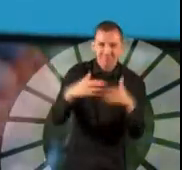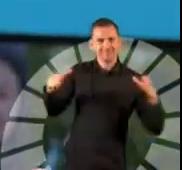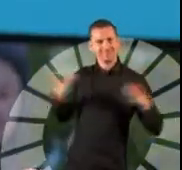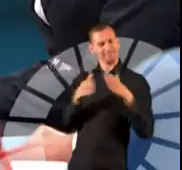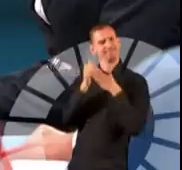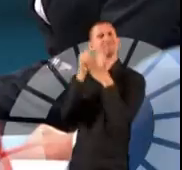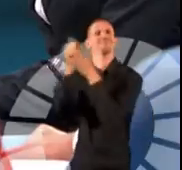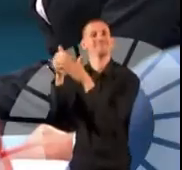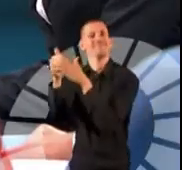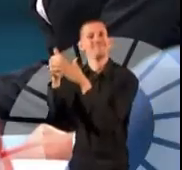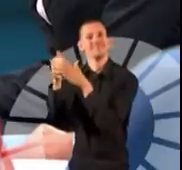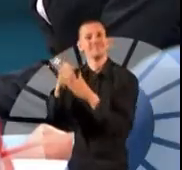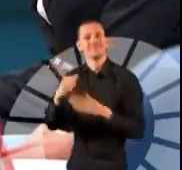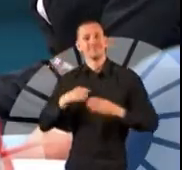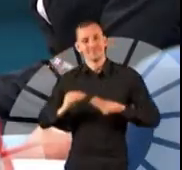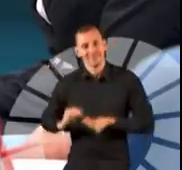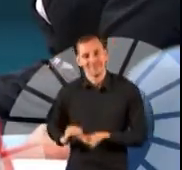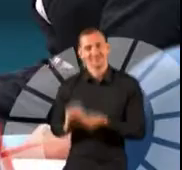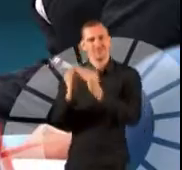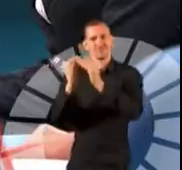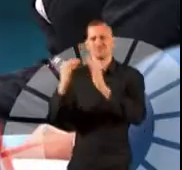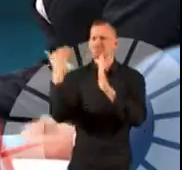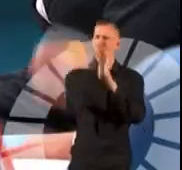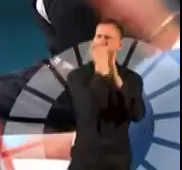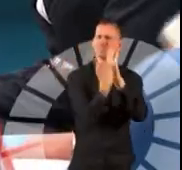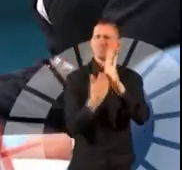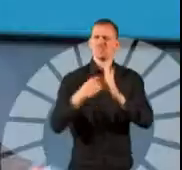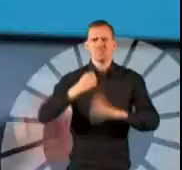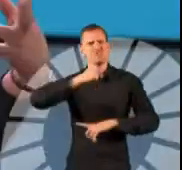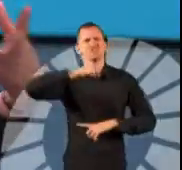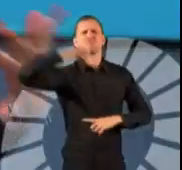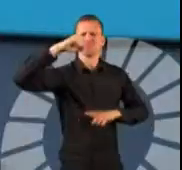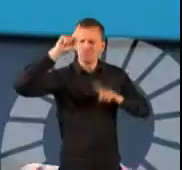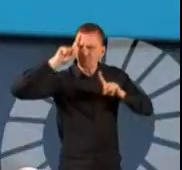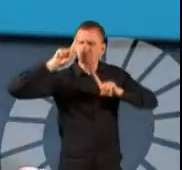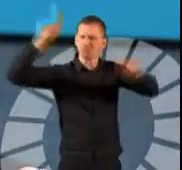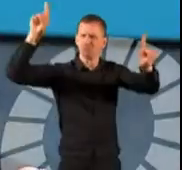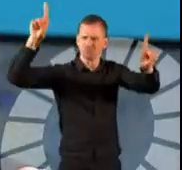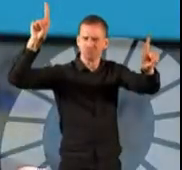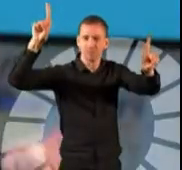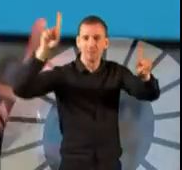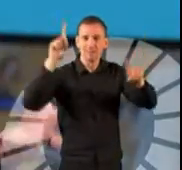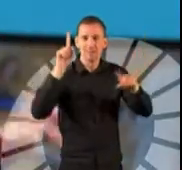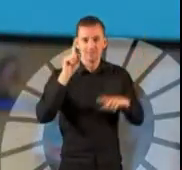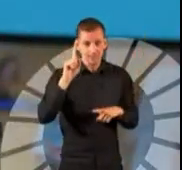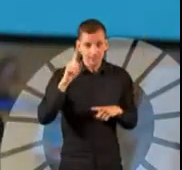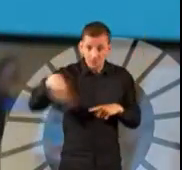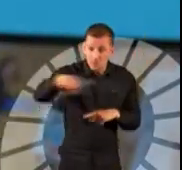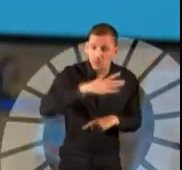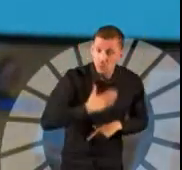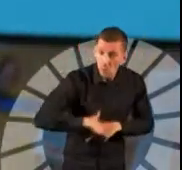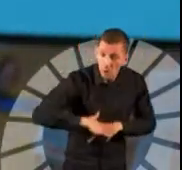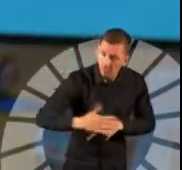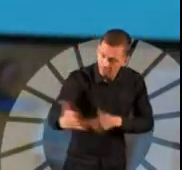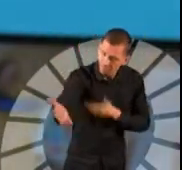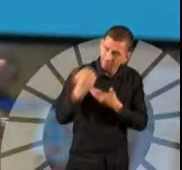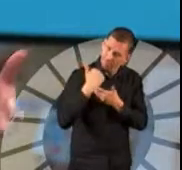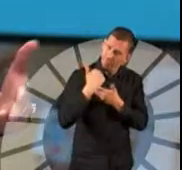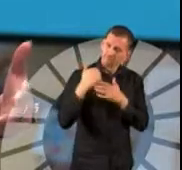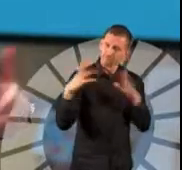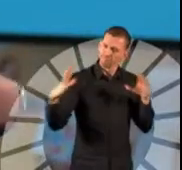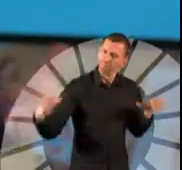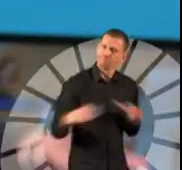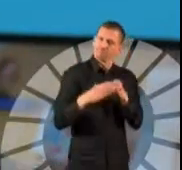are you ready to lead and co-lead with us? Are you ready to really take these